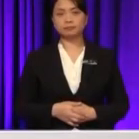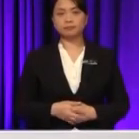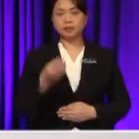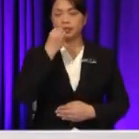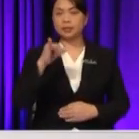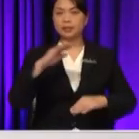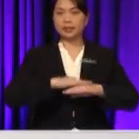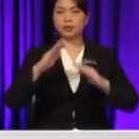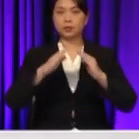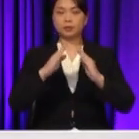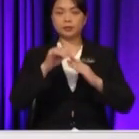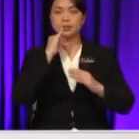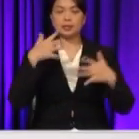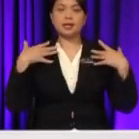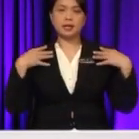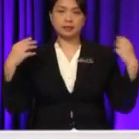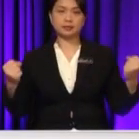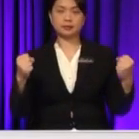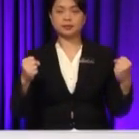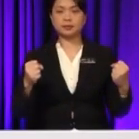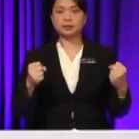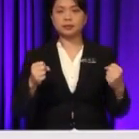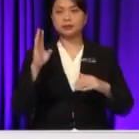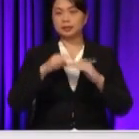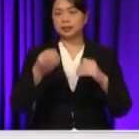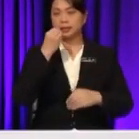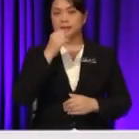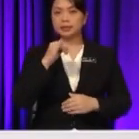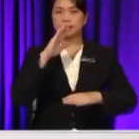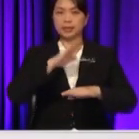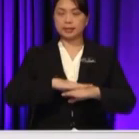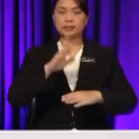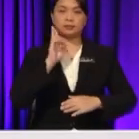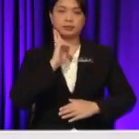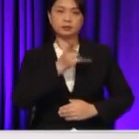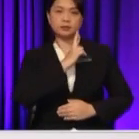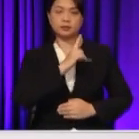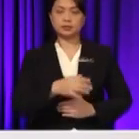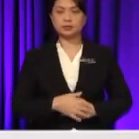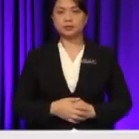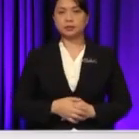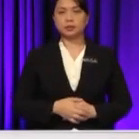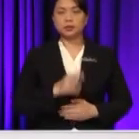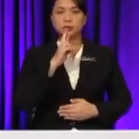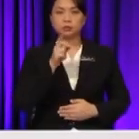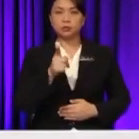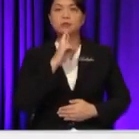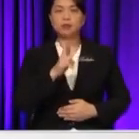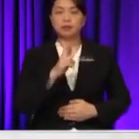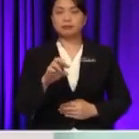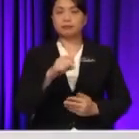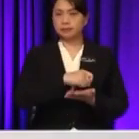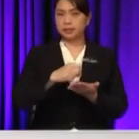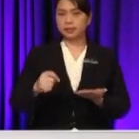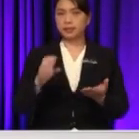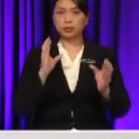Eating at home is healthy than eating at a restaurant. Okay, so you are actually writing a comparative there. So it's supposed to be eating at home